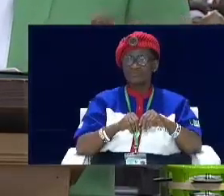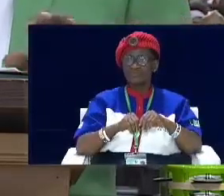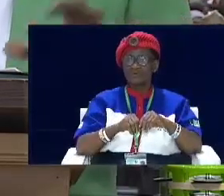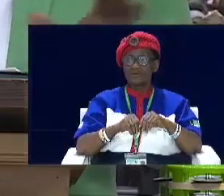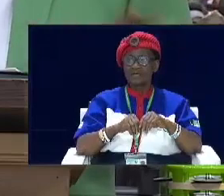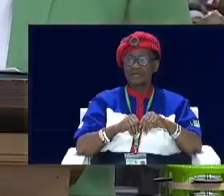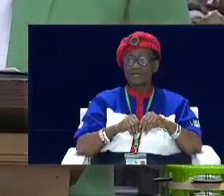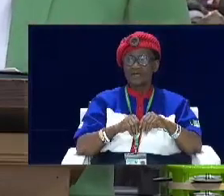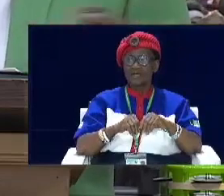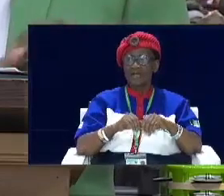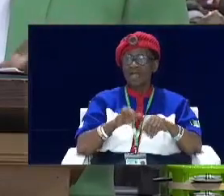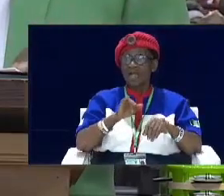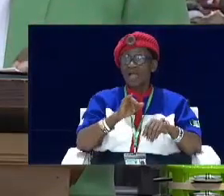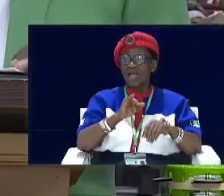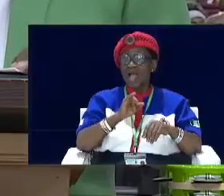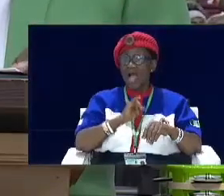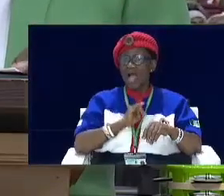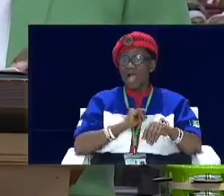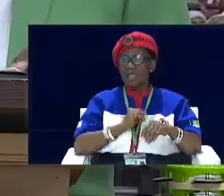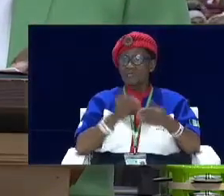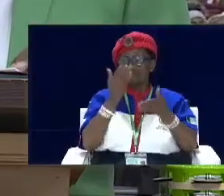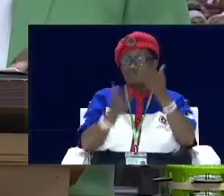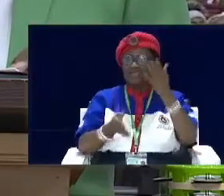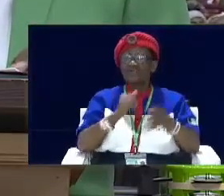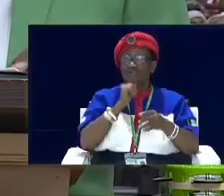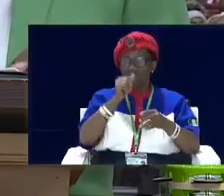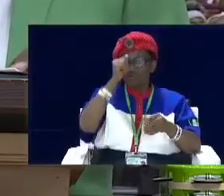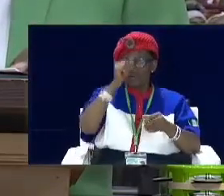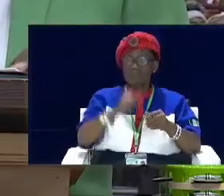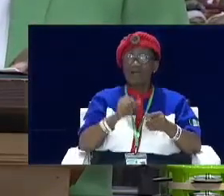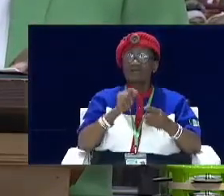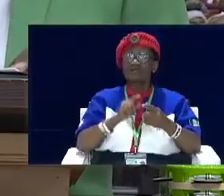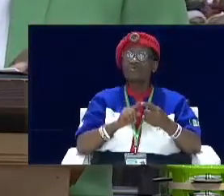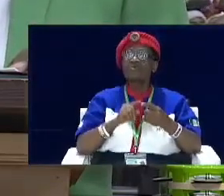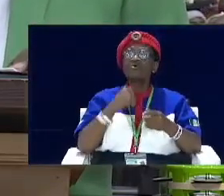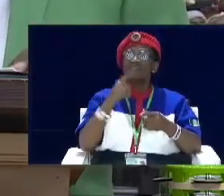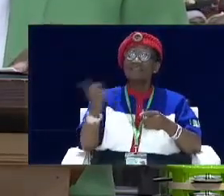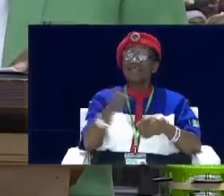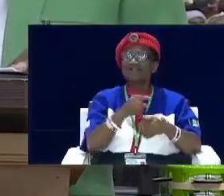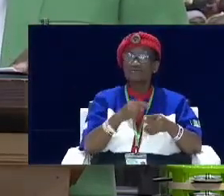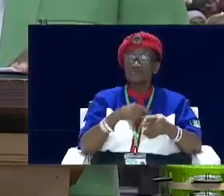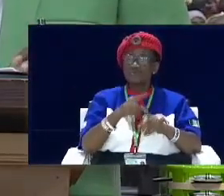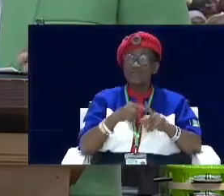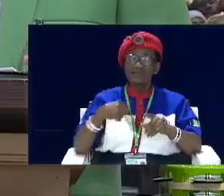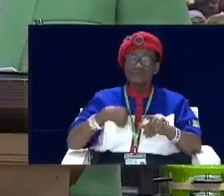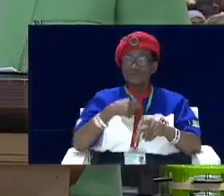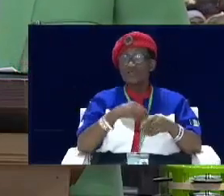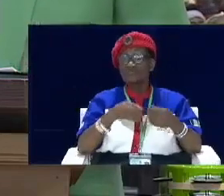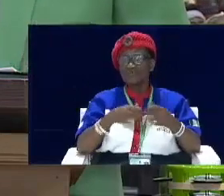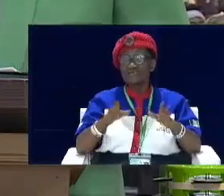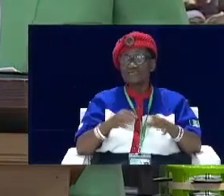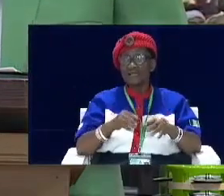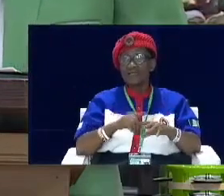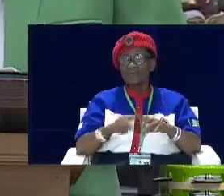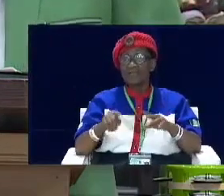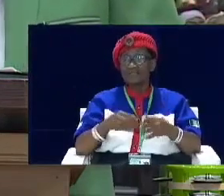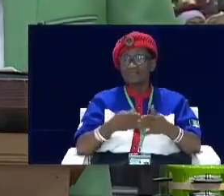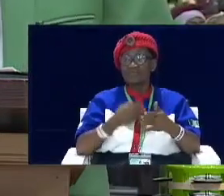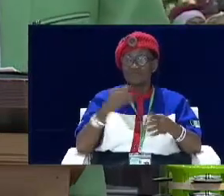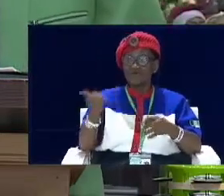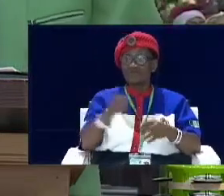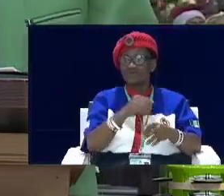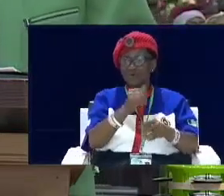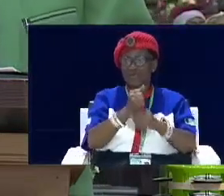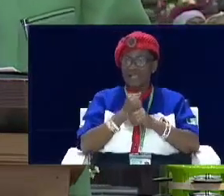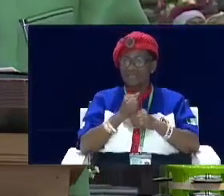to do it after we finish. Mo le ma ranti lati so fun o pe ko se nigba ta ba pari o. But before you get into your vehicle. Sugbon ko to wonu